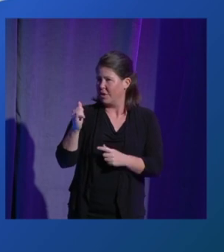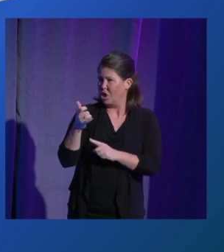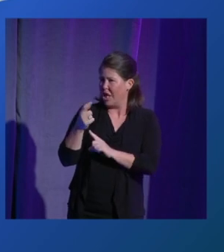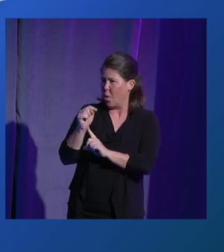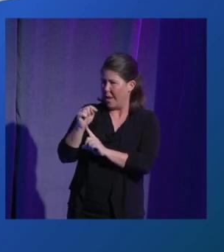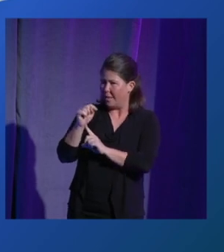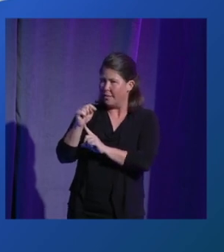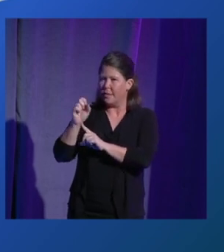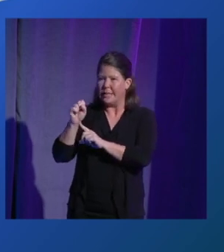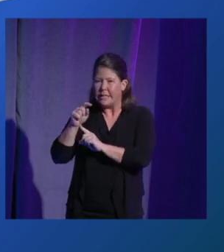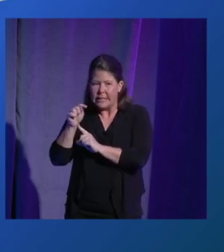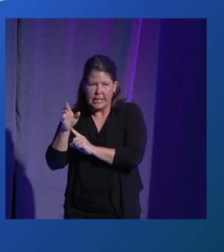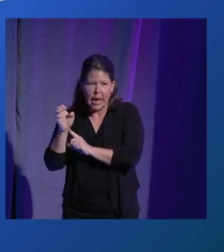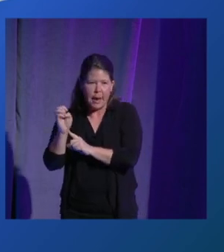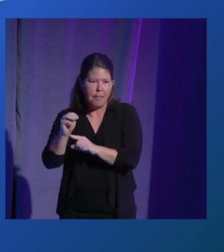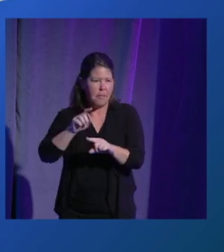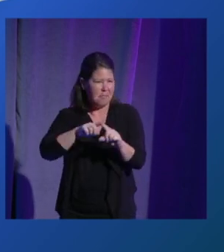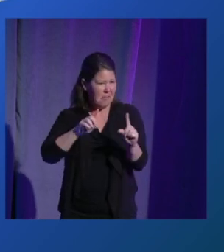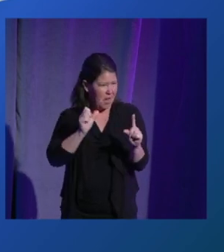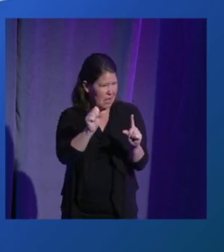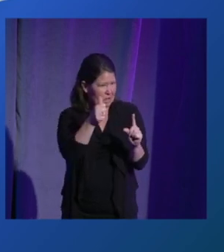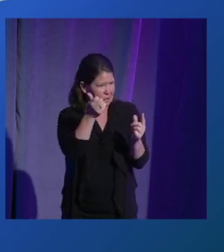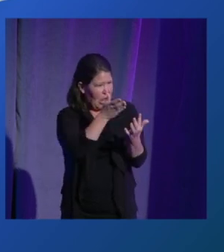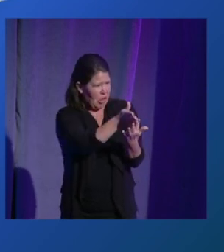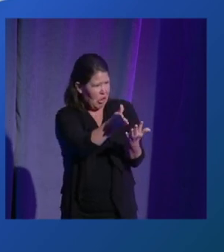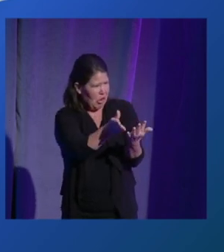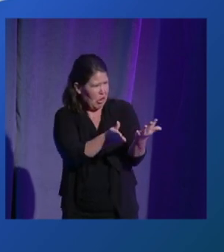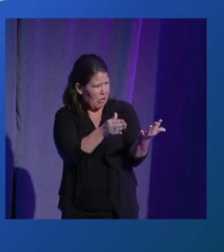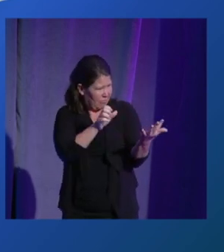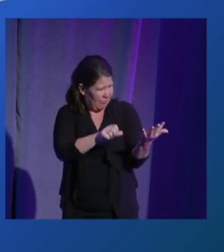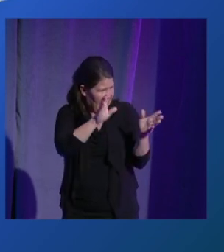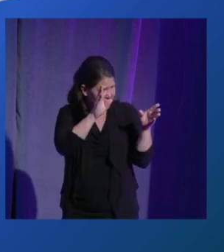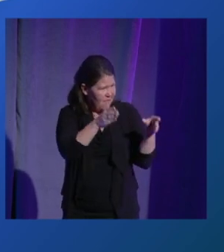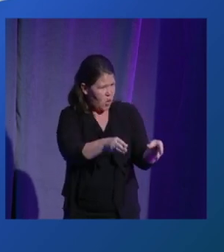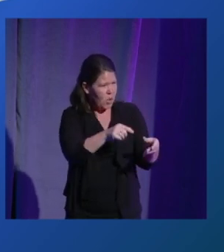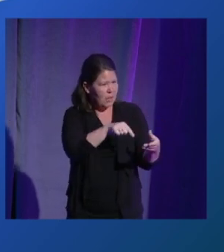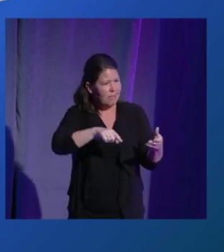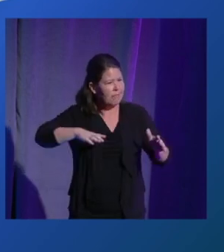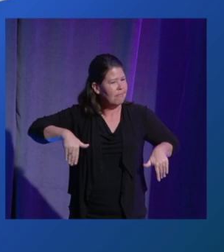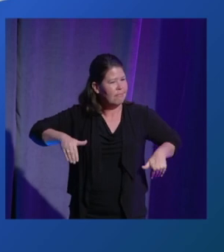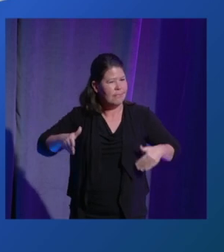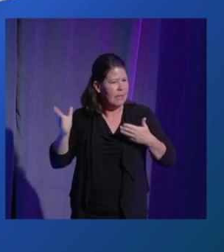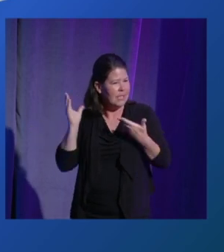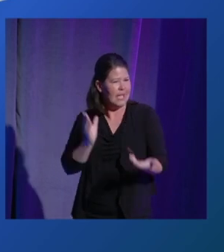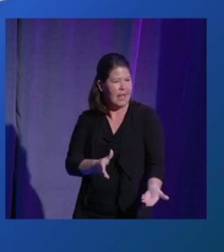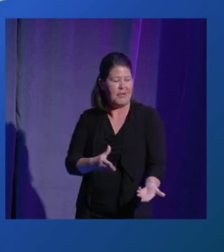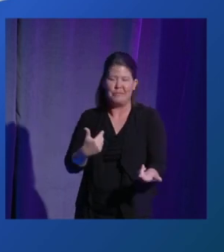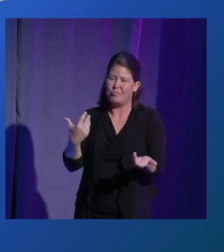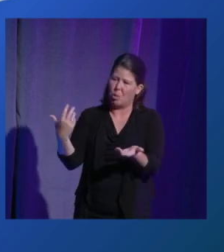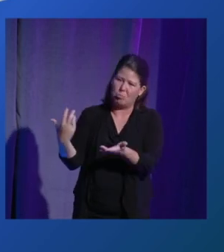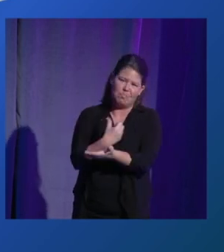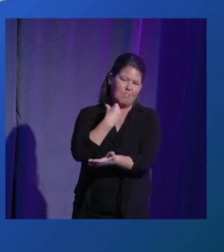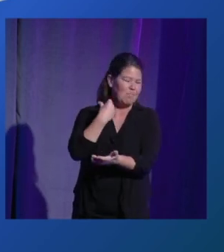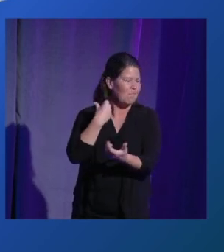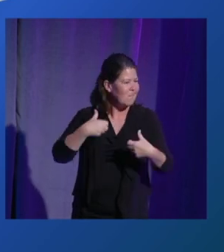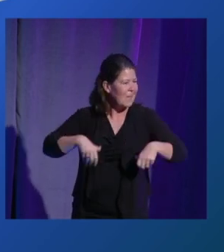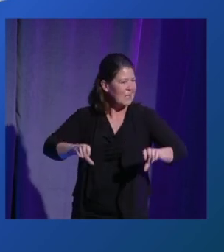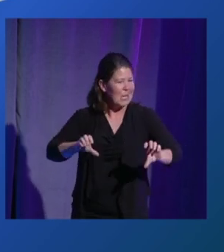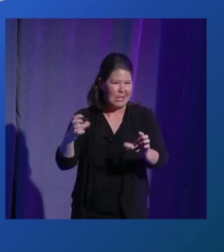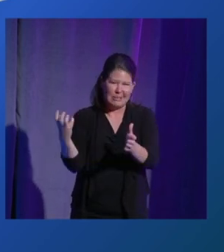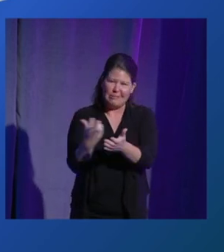solutions that haven't been delivered before um so you know take advantage take chances and and take risks